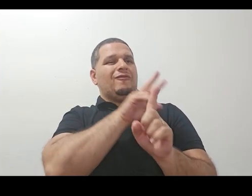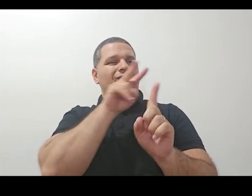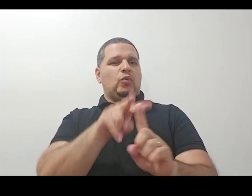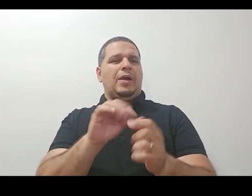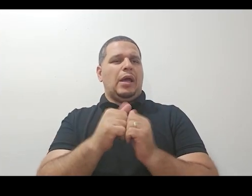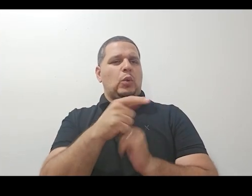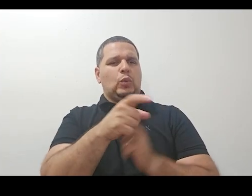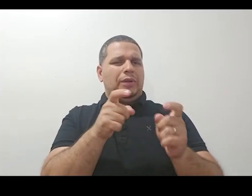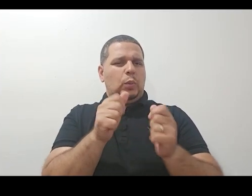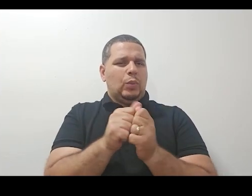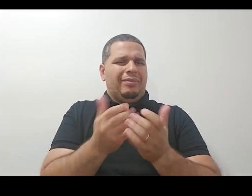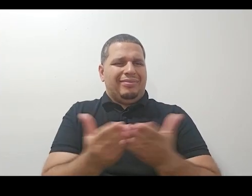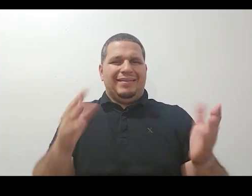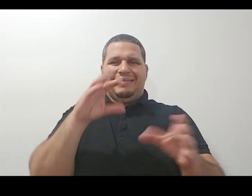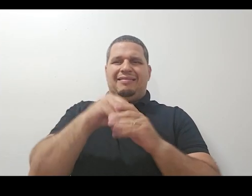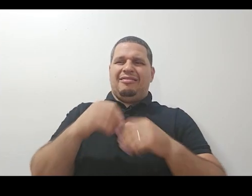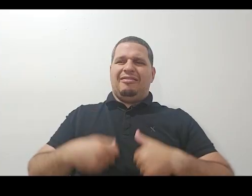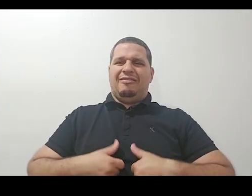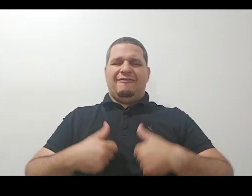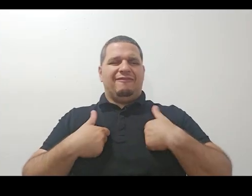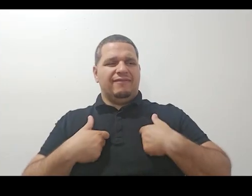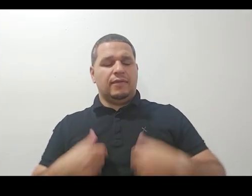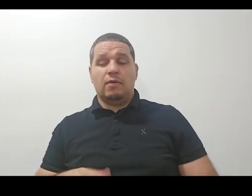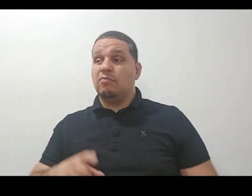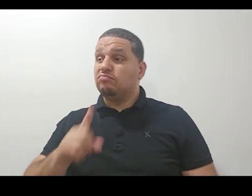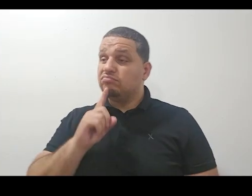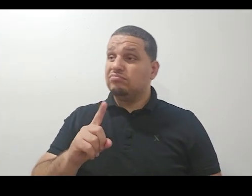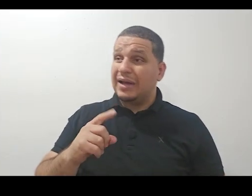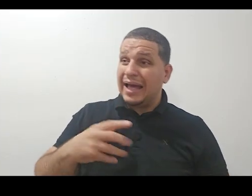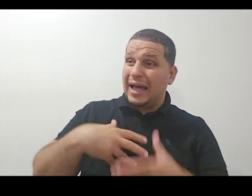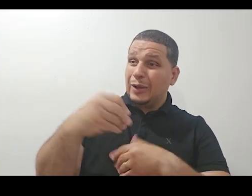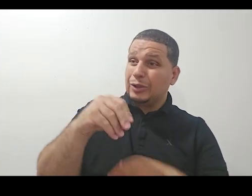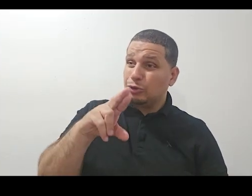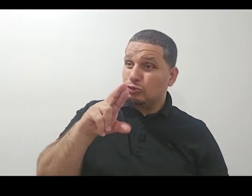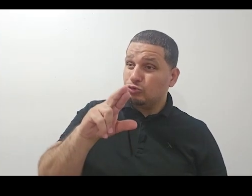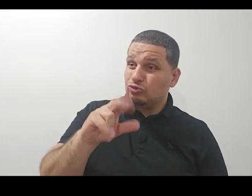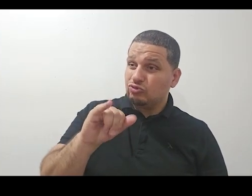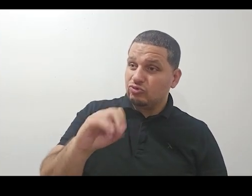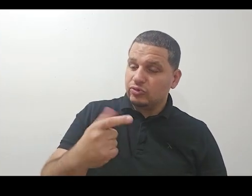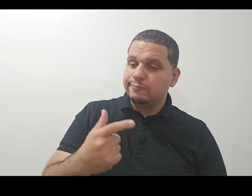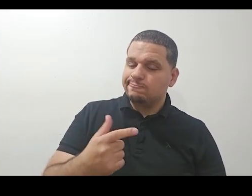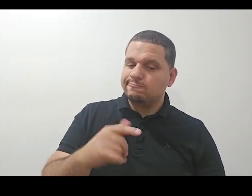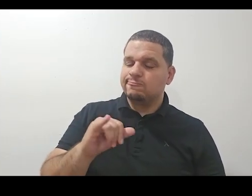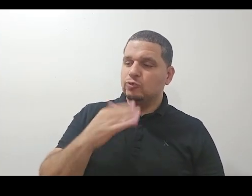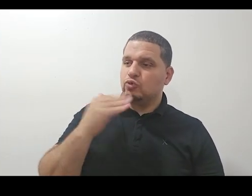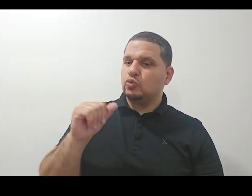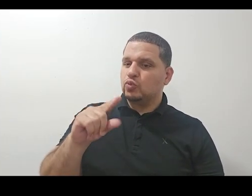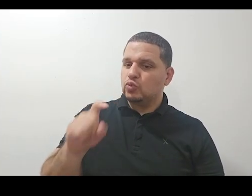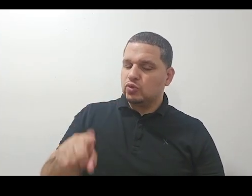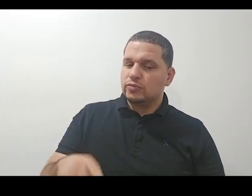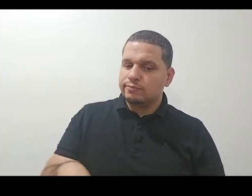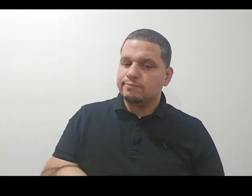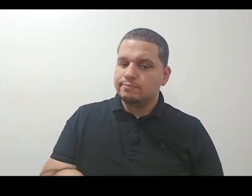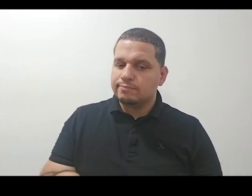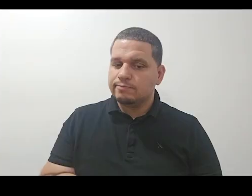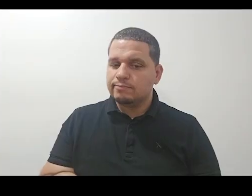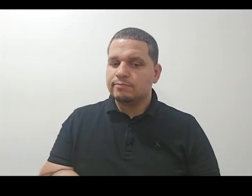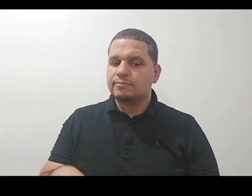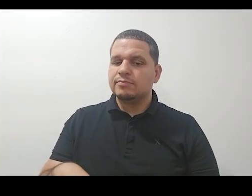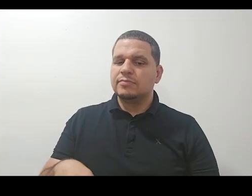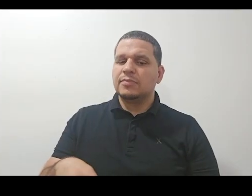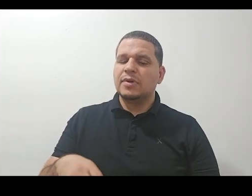change your views on the way you deal with things in life? Sure. Outside of the ring. Okay, good question, George. So yeah,